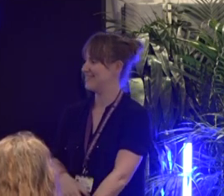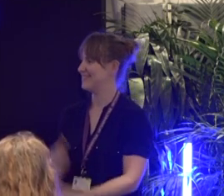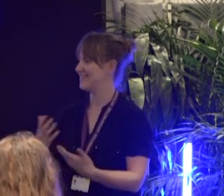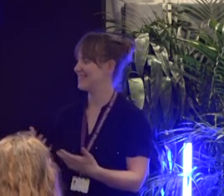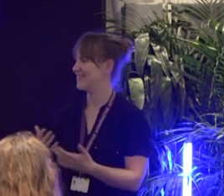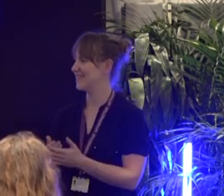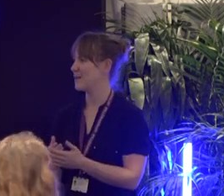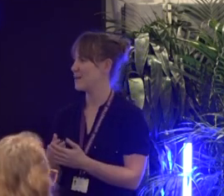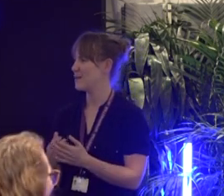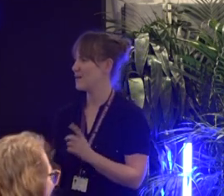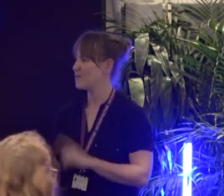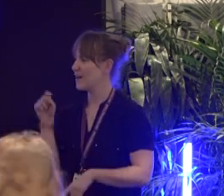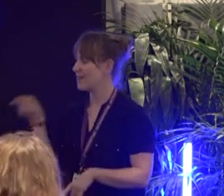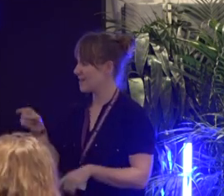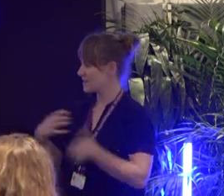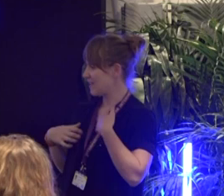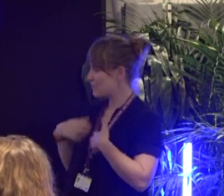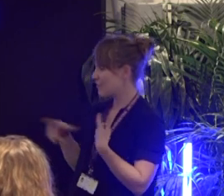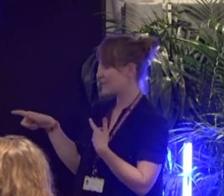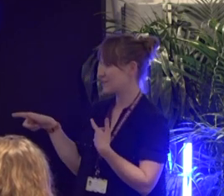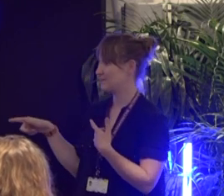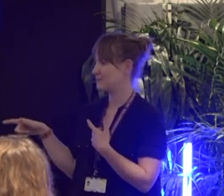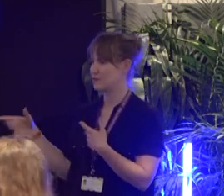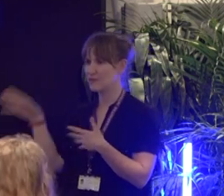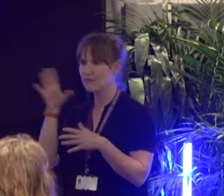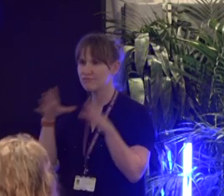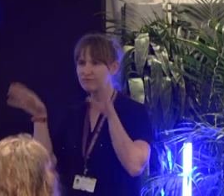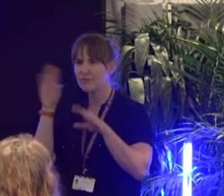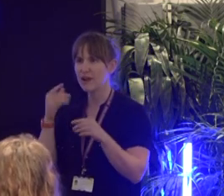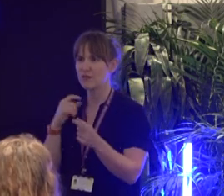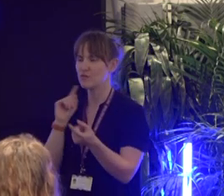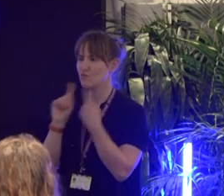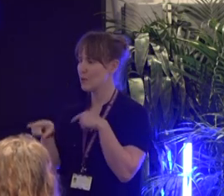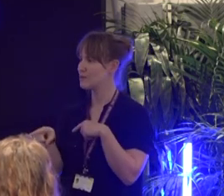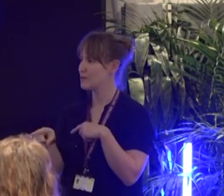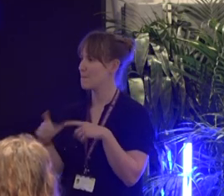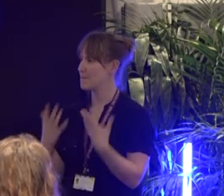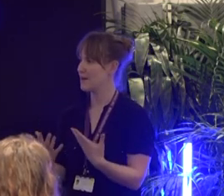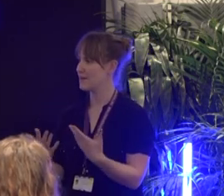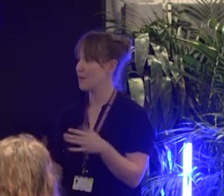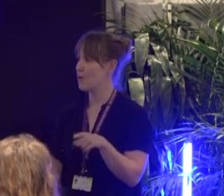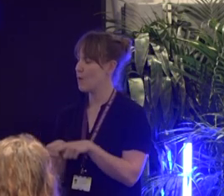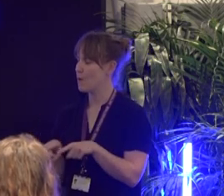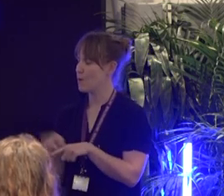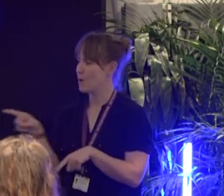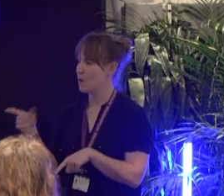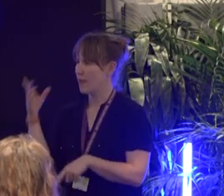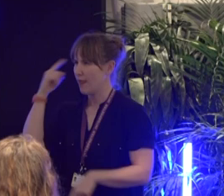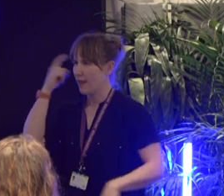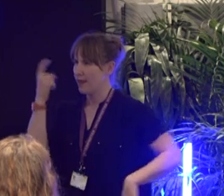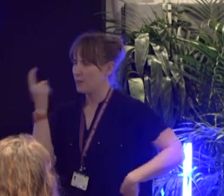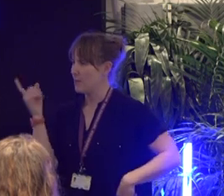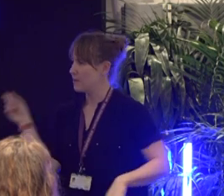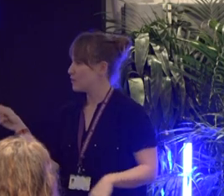I'm finding it really interesting just hearing your responses, but I'm also wondering about, just from all of